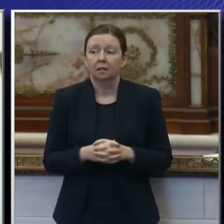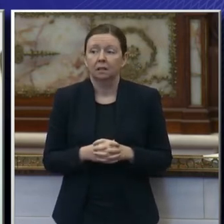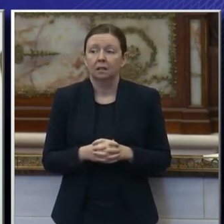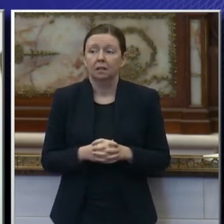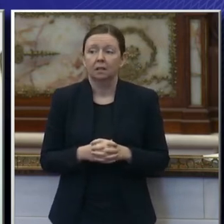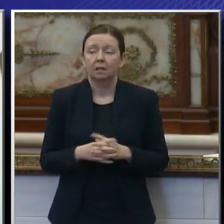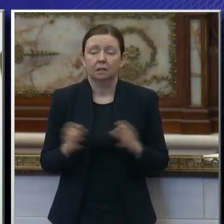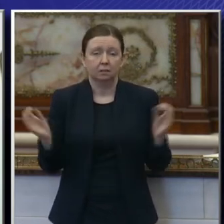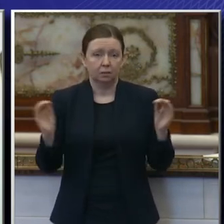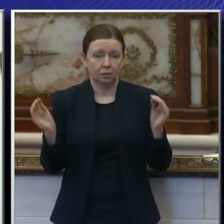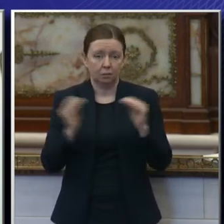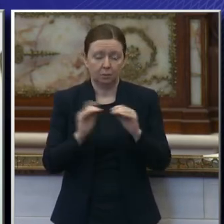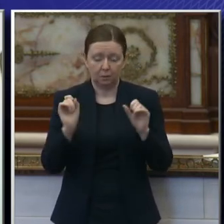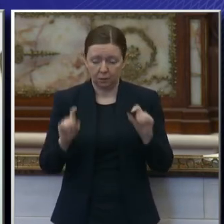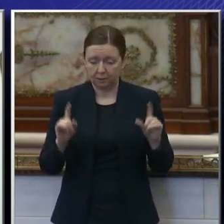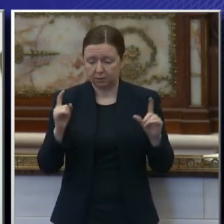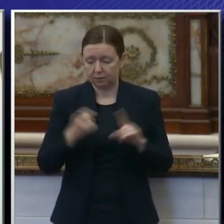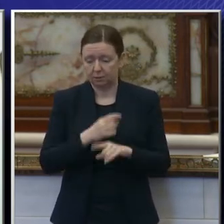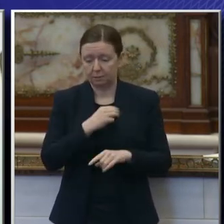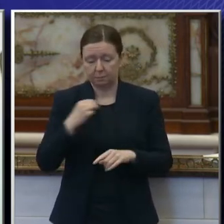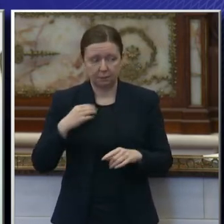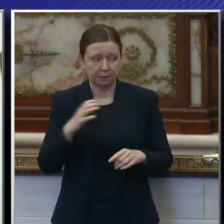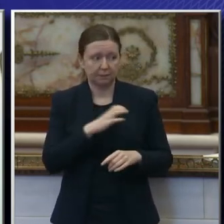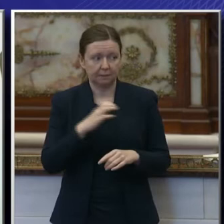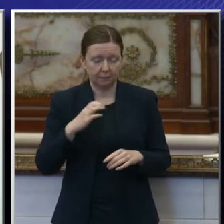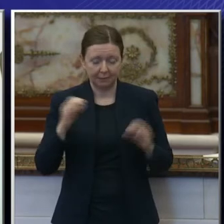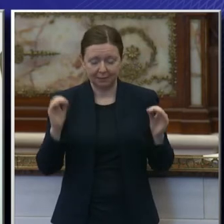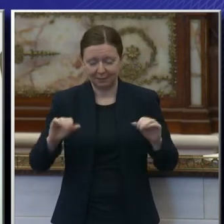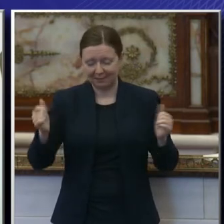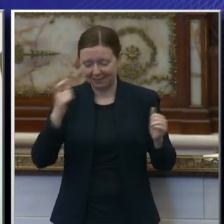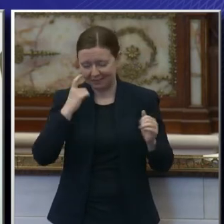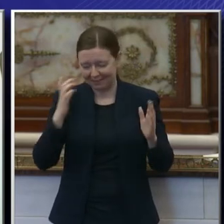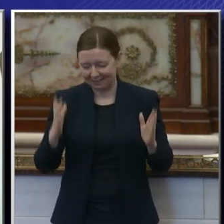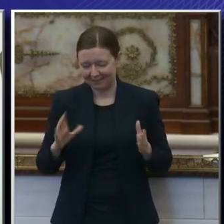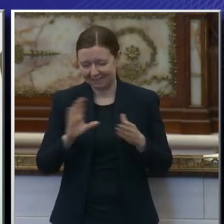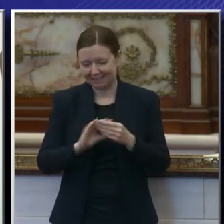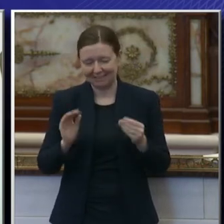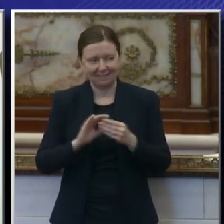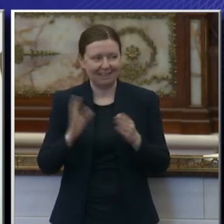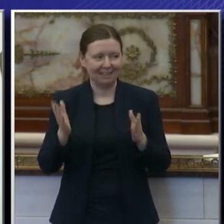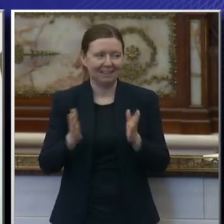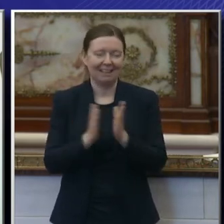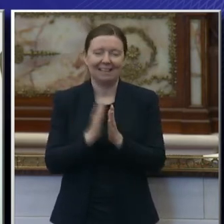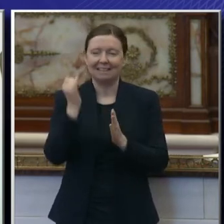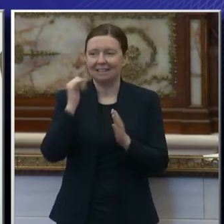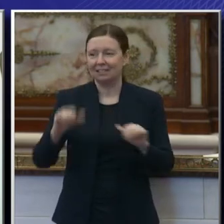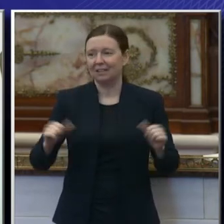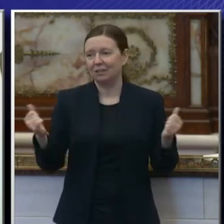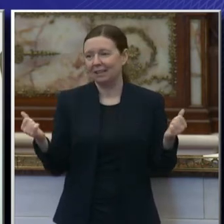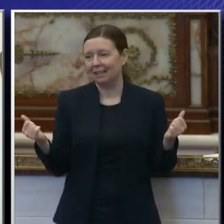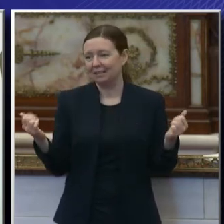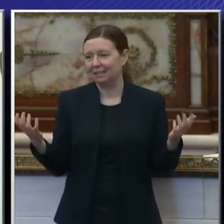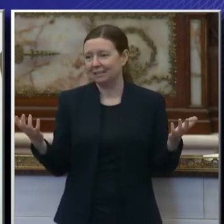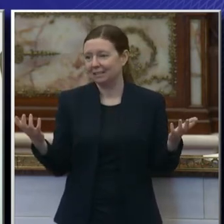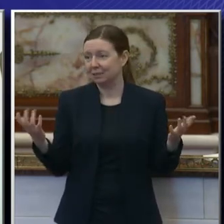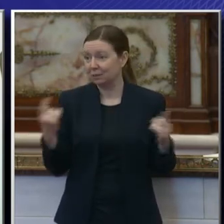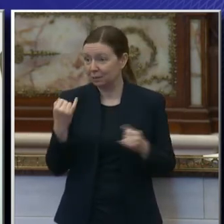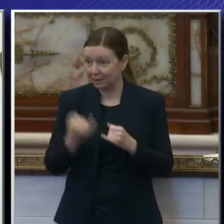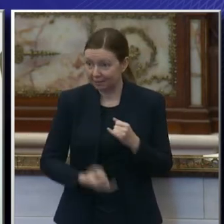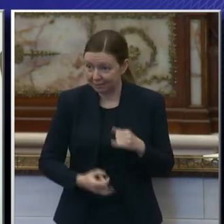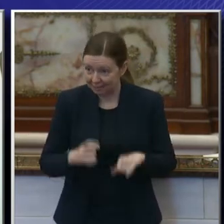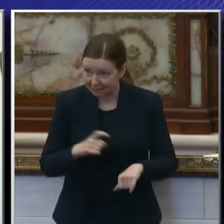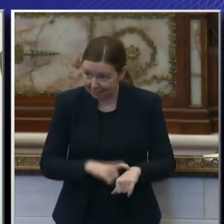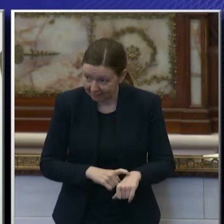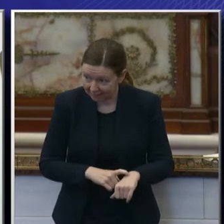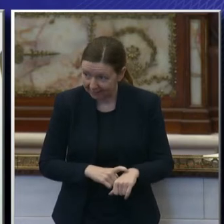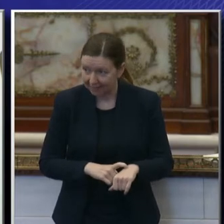There being no further questions from members of the committee and no other witnesses to testify, I will ask if there's anyone else present in the hearing one final time whose